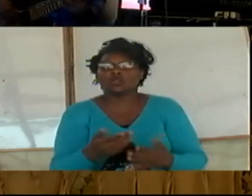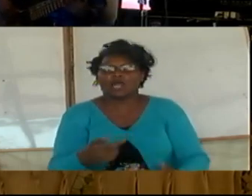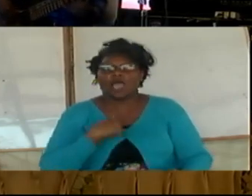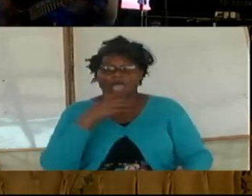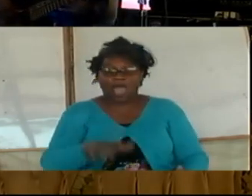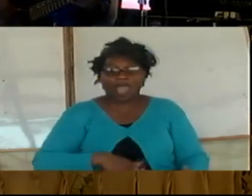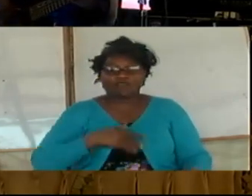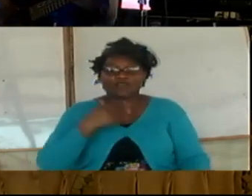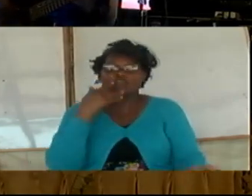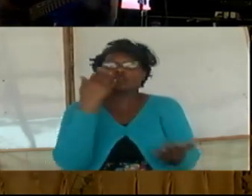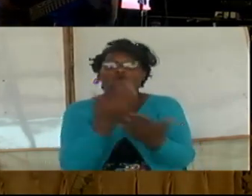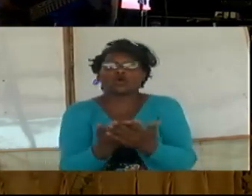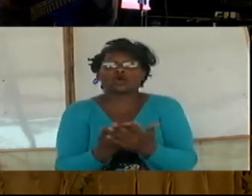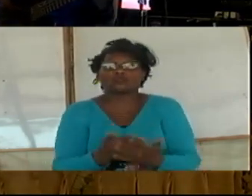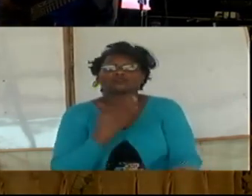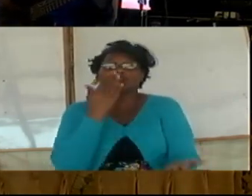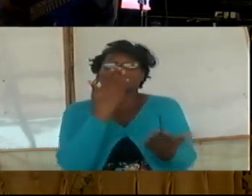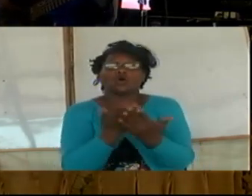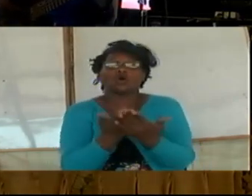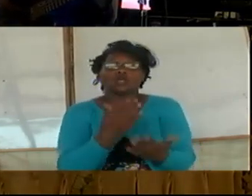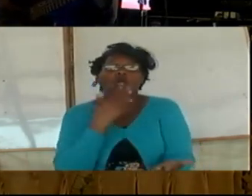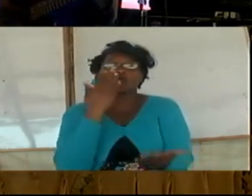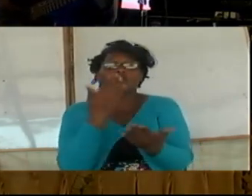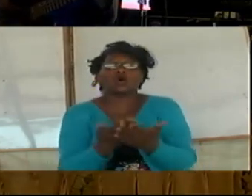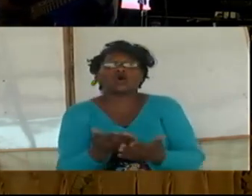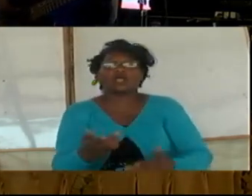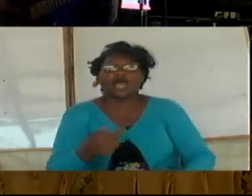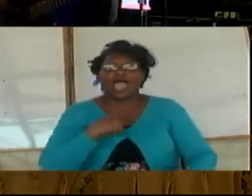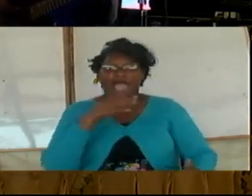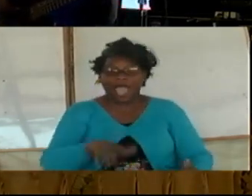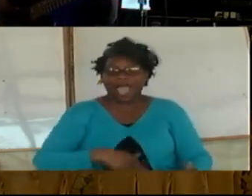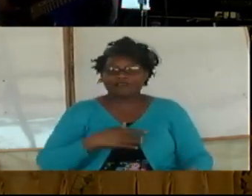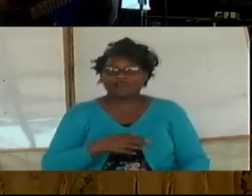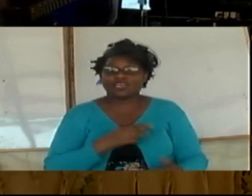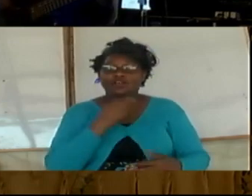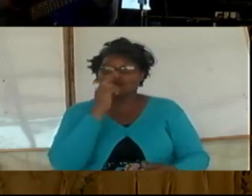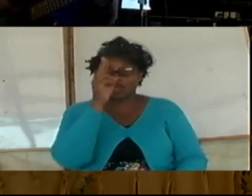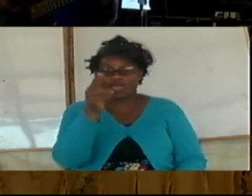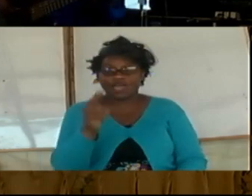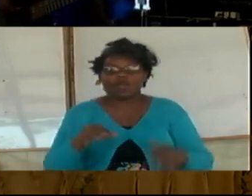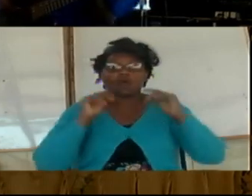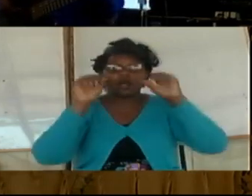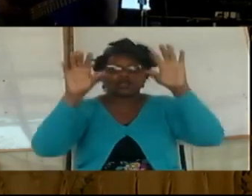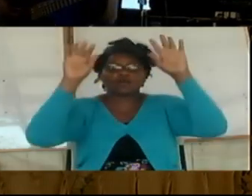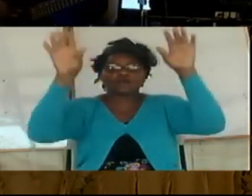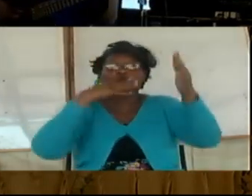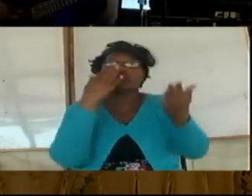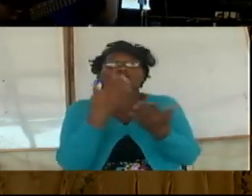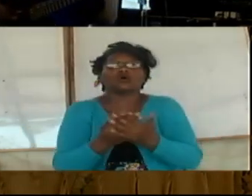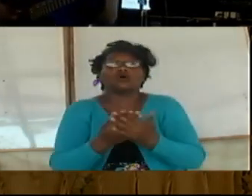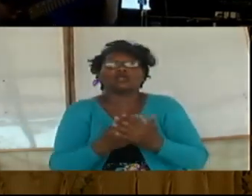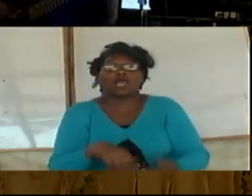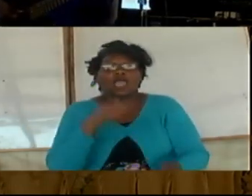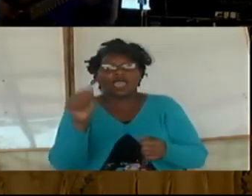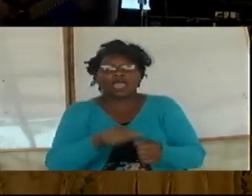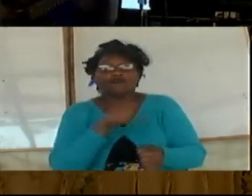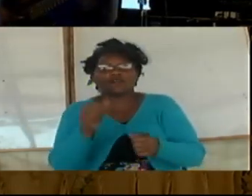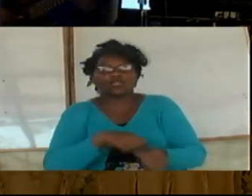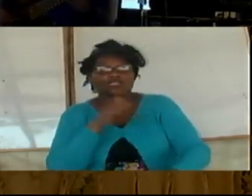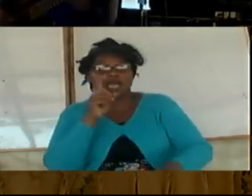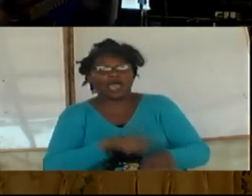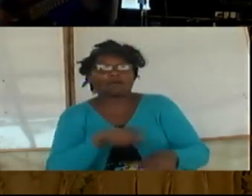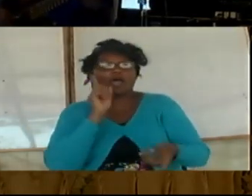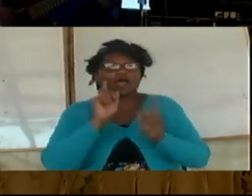good. I feel good, good, good. I feel good. I feel real wonderful good. Say,